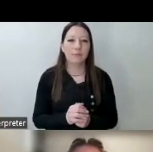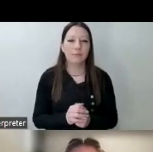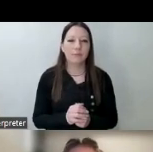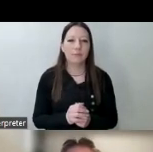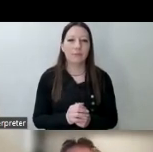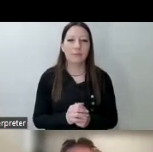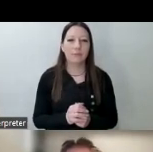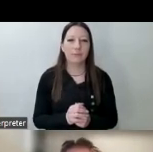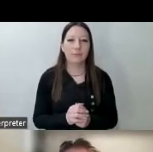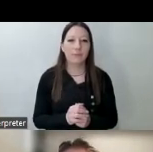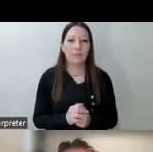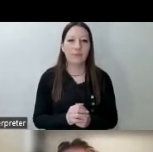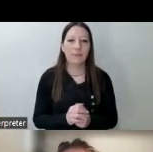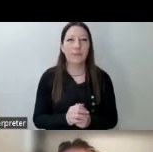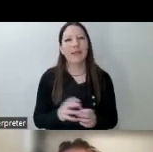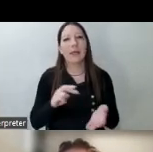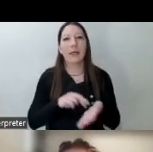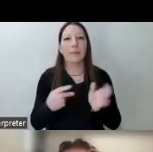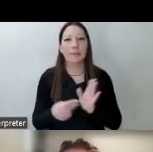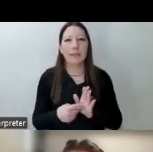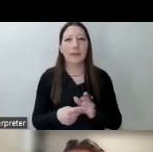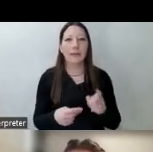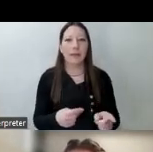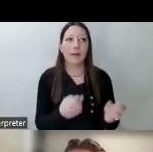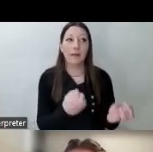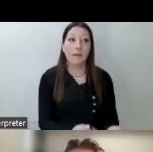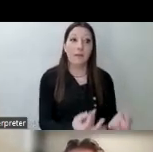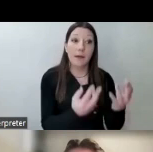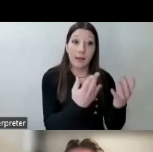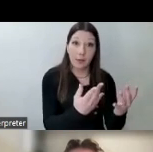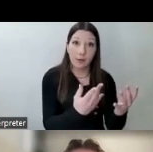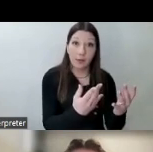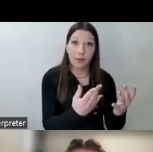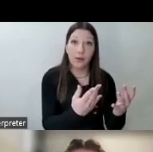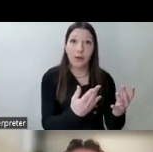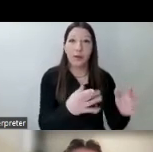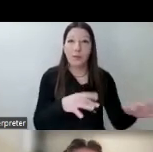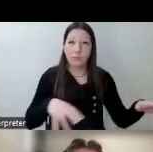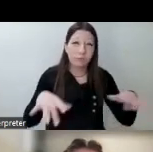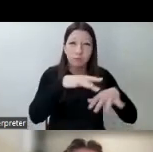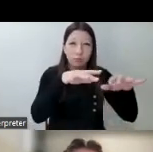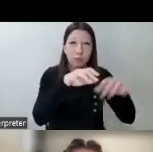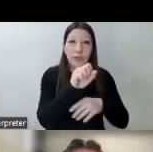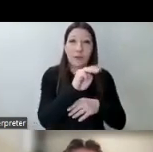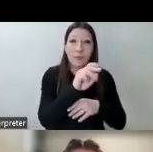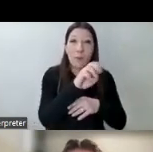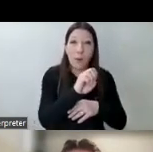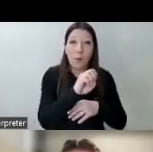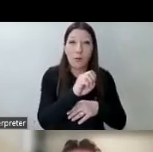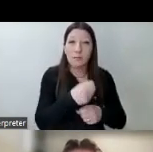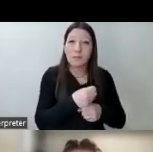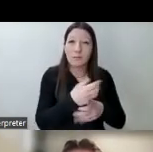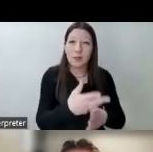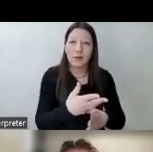And by this, I mean the ways in which fire, as well as the smoke and ash associated with it, degrades the surrounding air quality, as well as how it impacts the landscapes in the